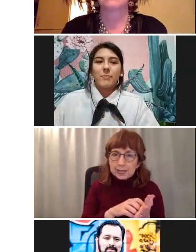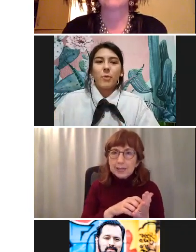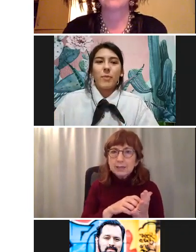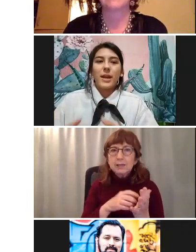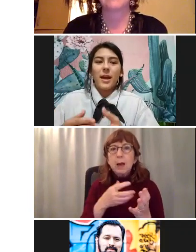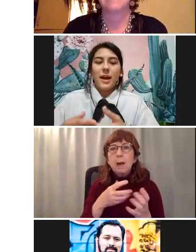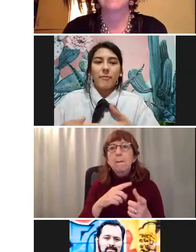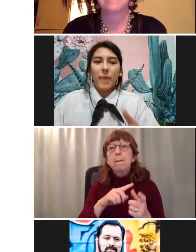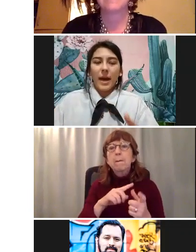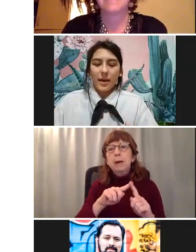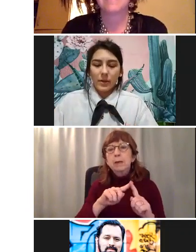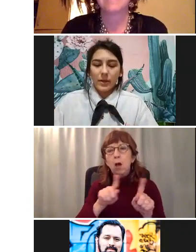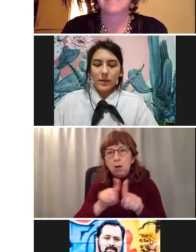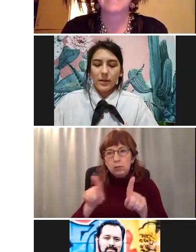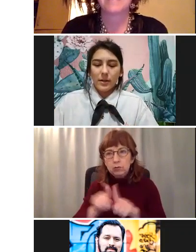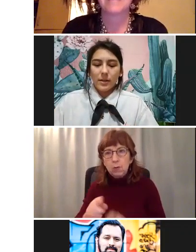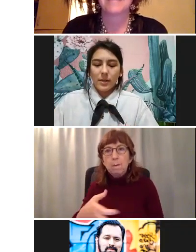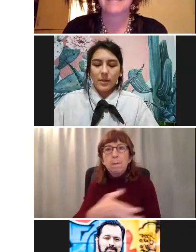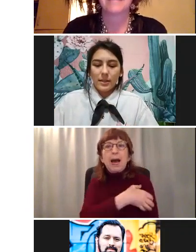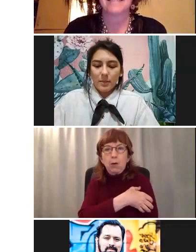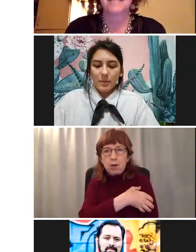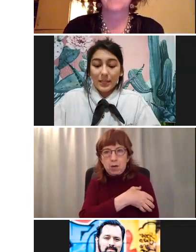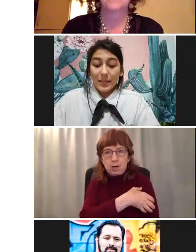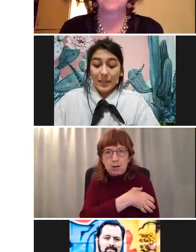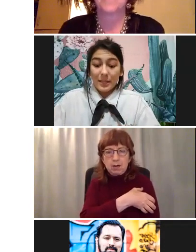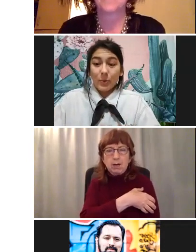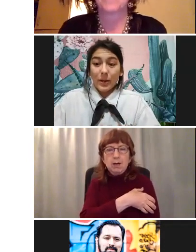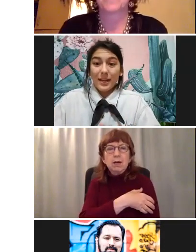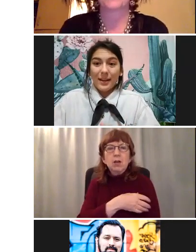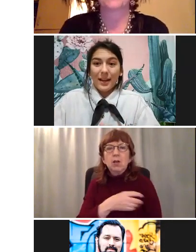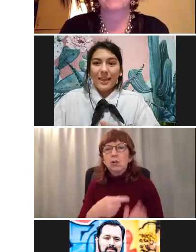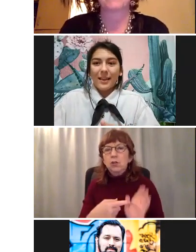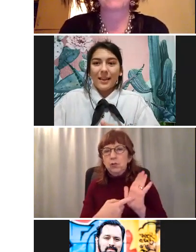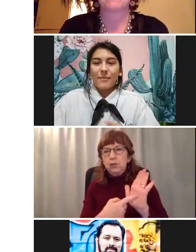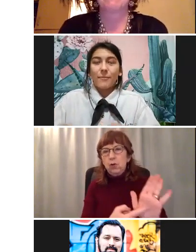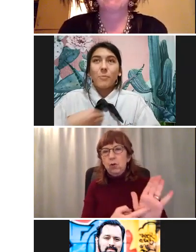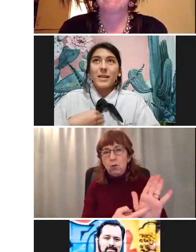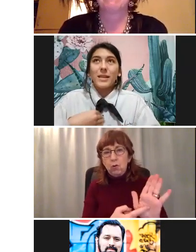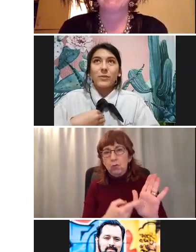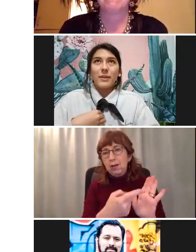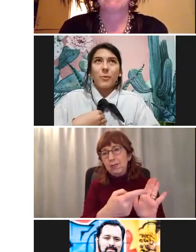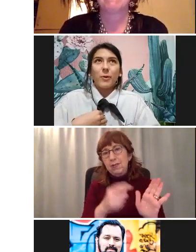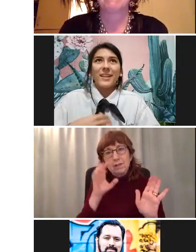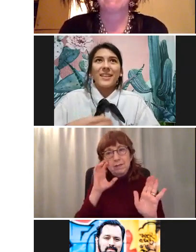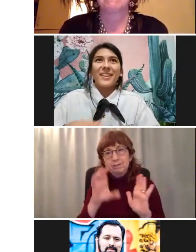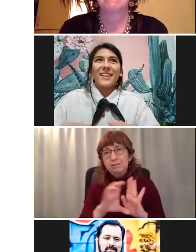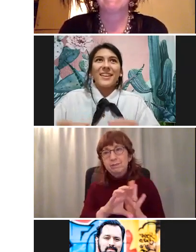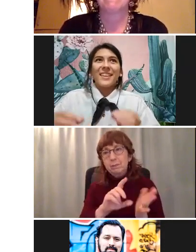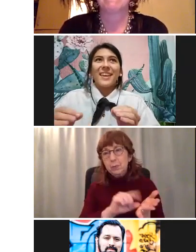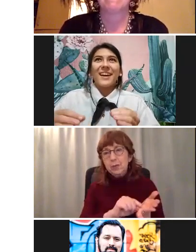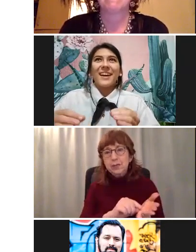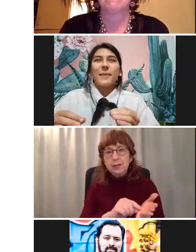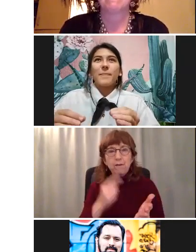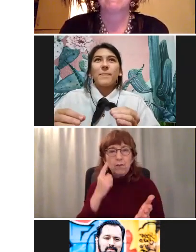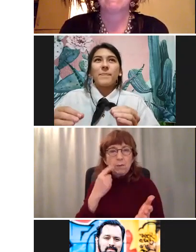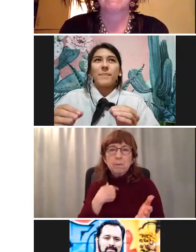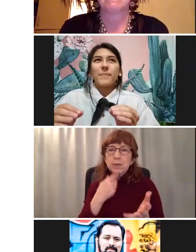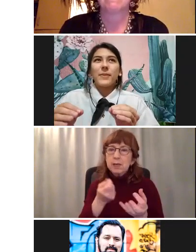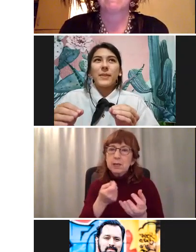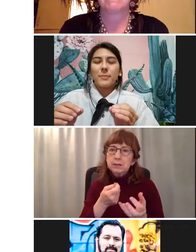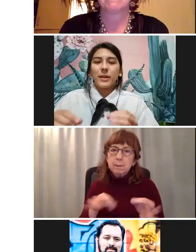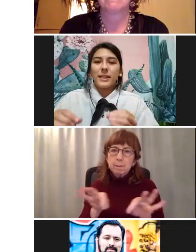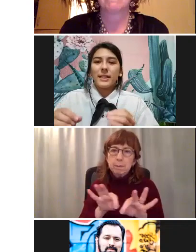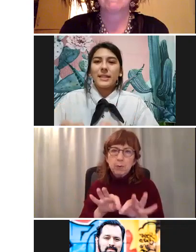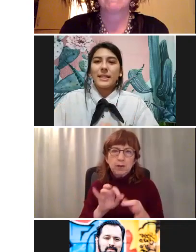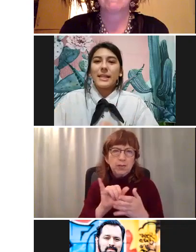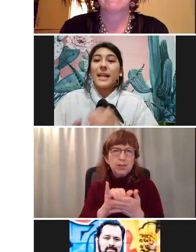importantly, it's a moment of power that is depicted in this print. And I think for me, it's really important that